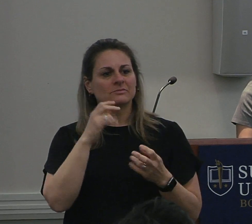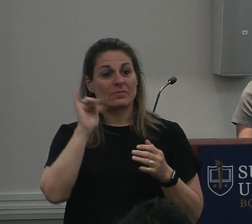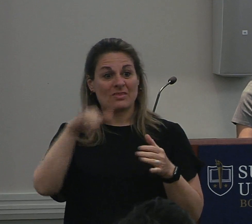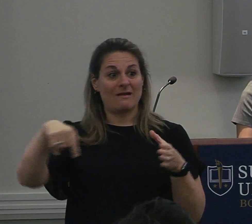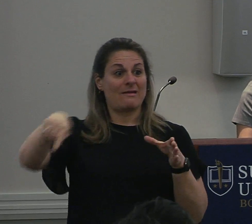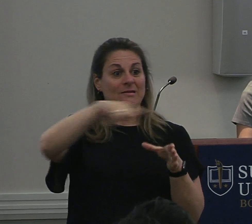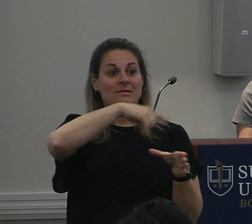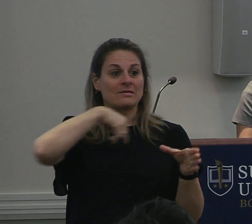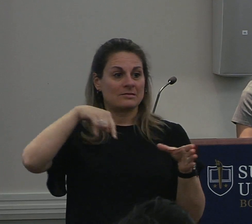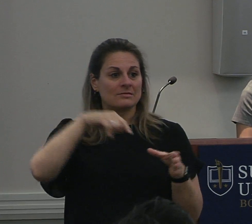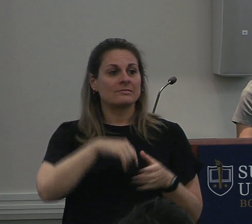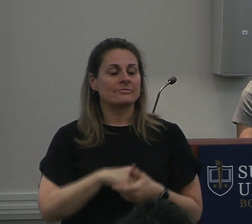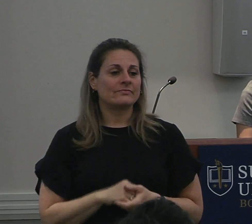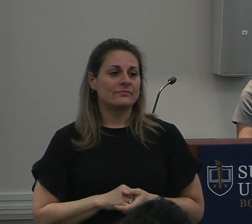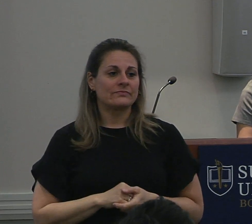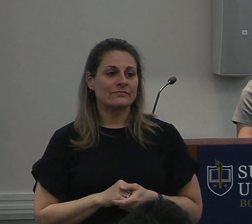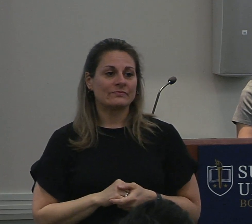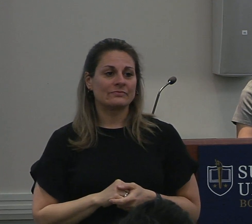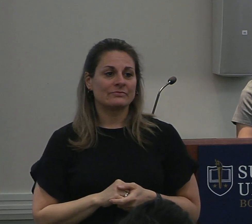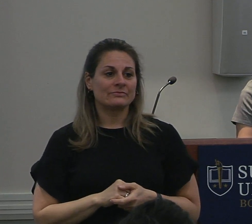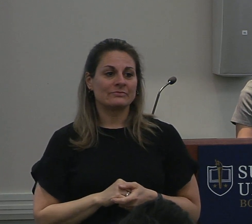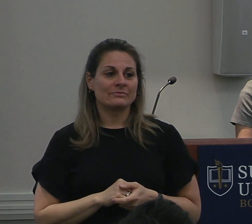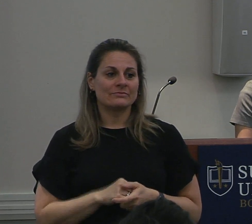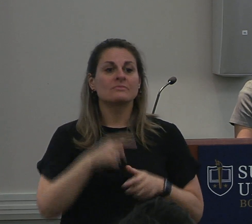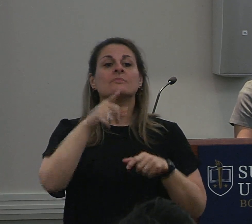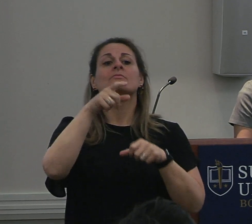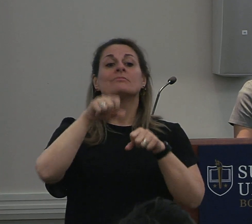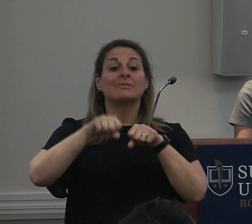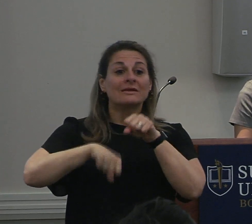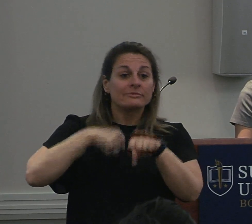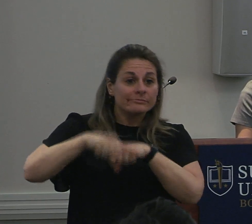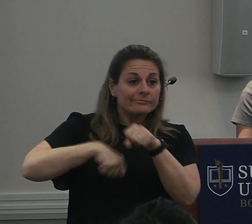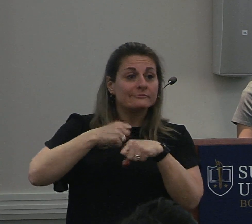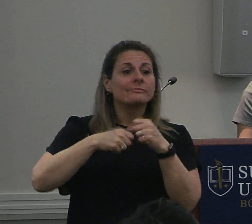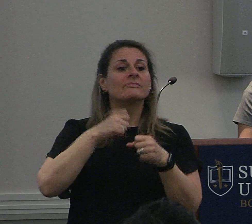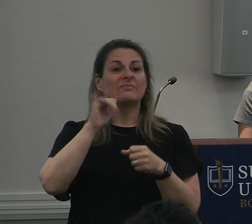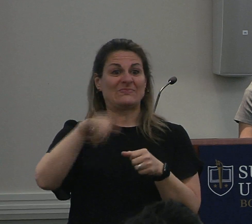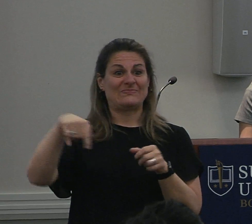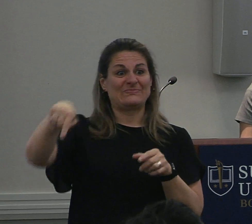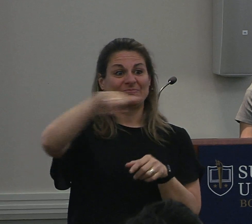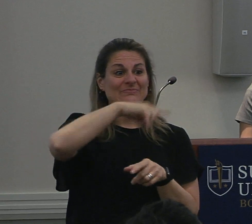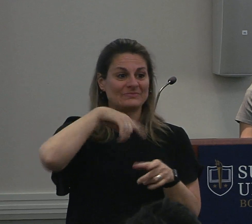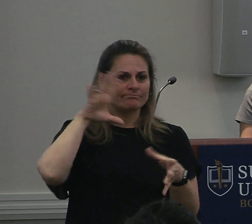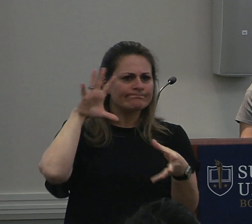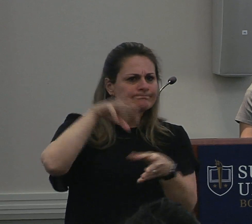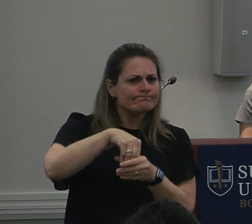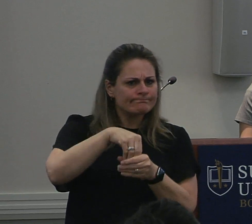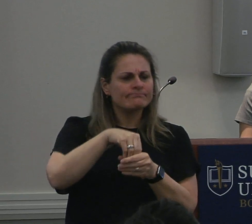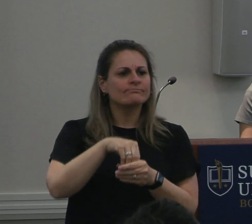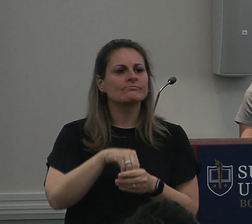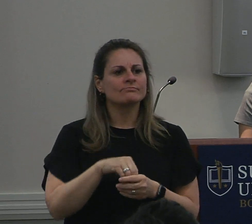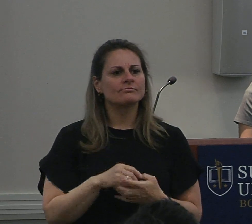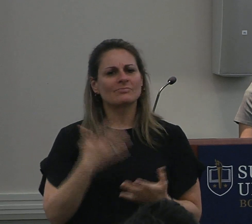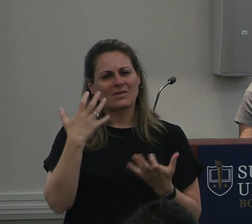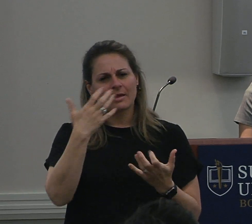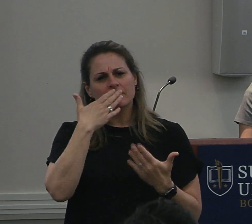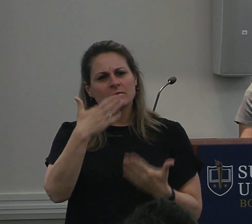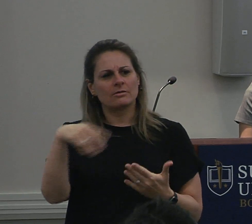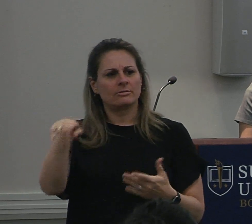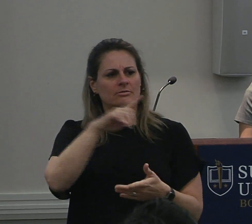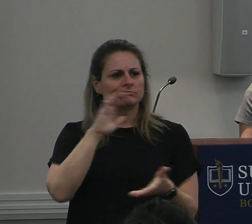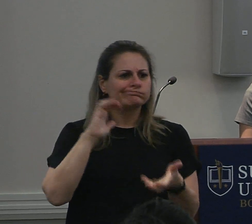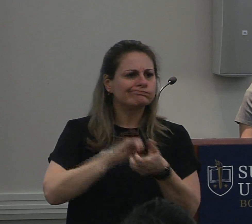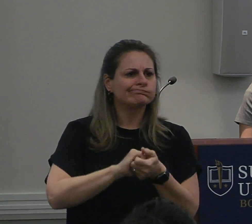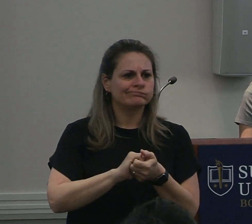intersections to be safe for all. I also wanted just to highlight the work of the Commission on partnerships for the next